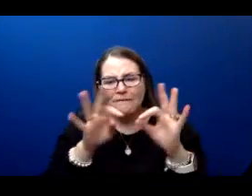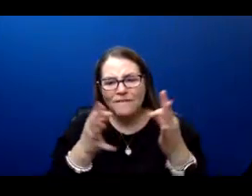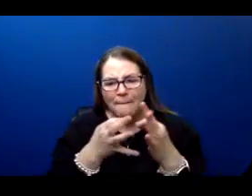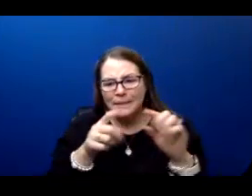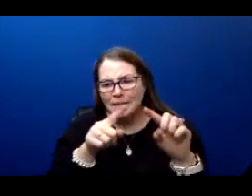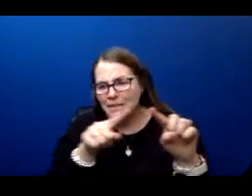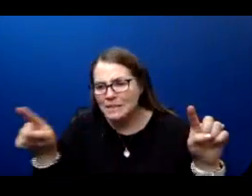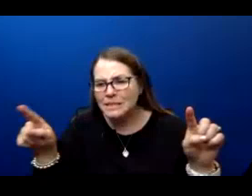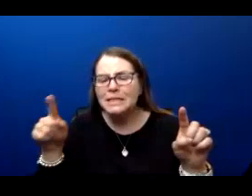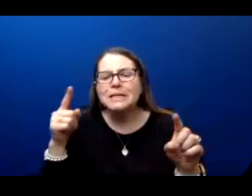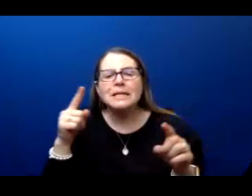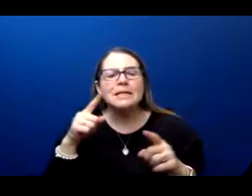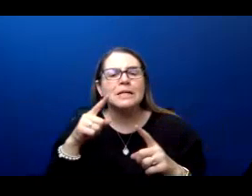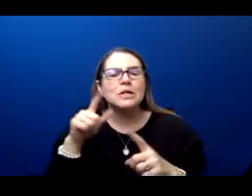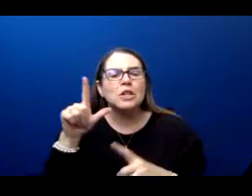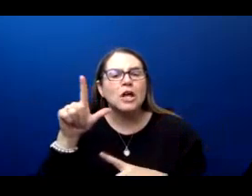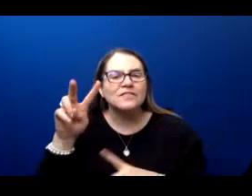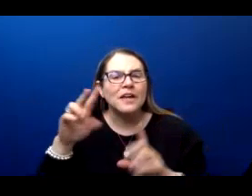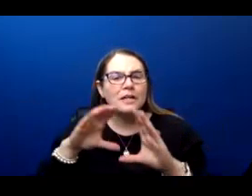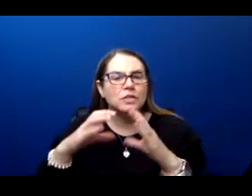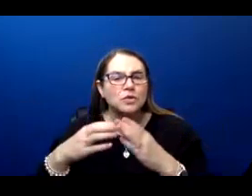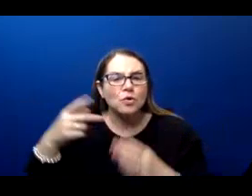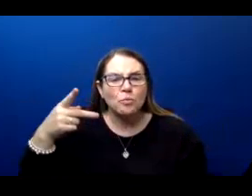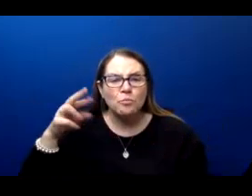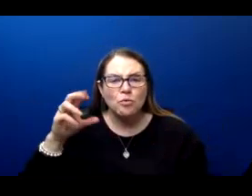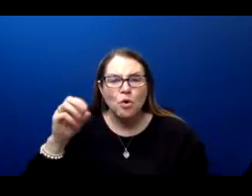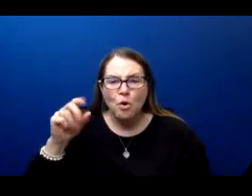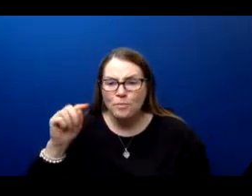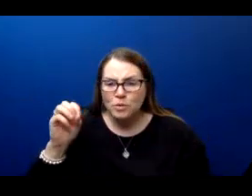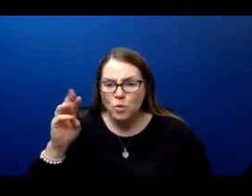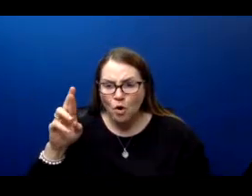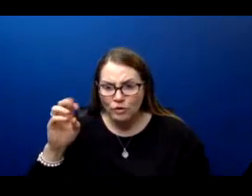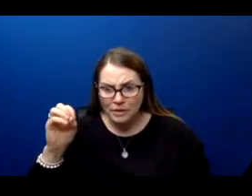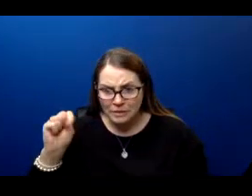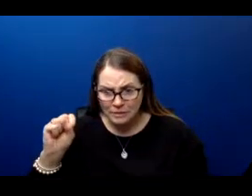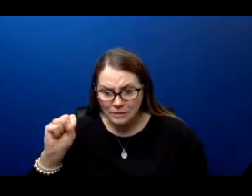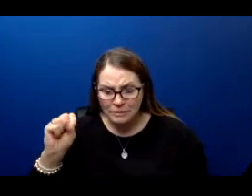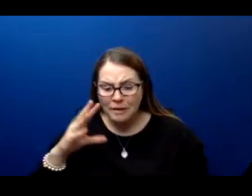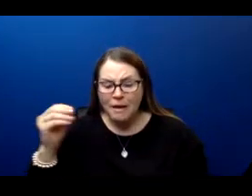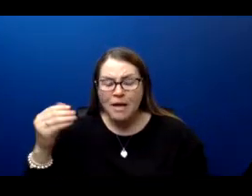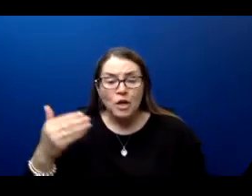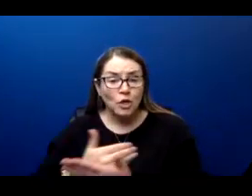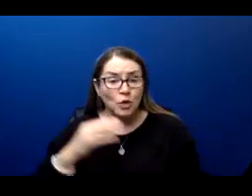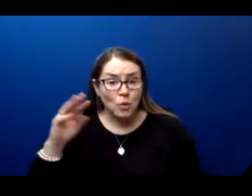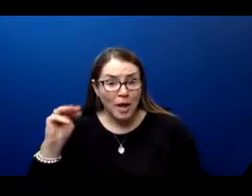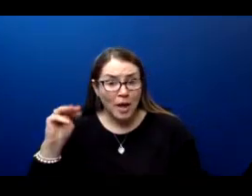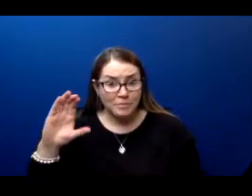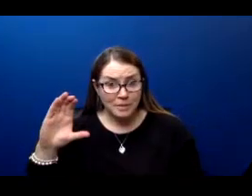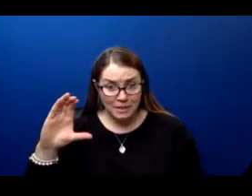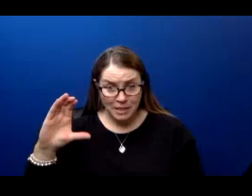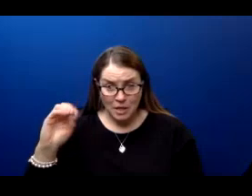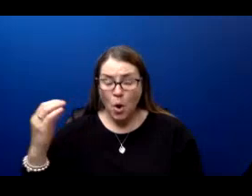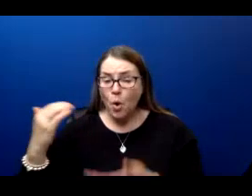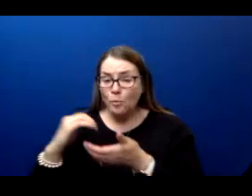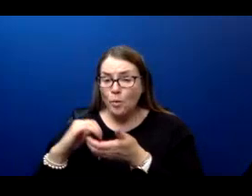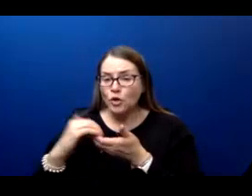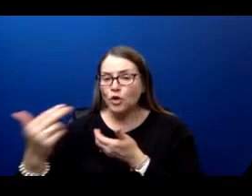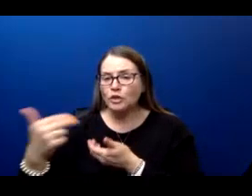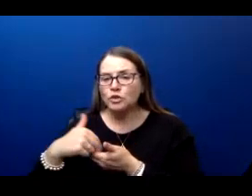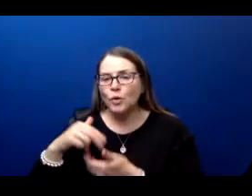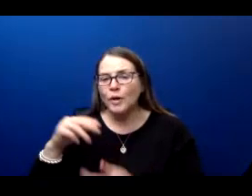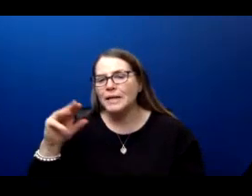The Promotores Las Vegas group, Intermountain Health, and then one of our newest MCO partners to join this activity is